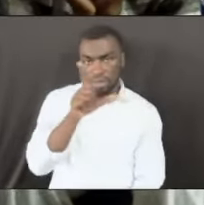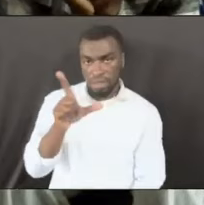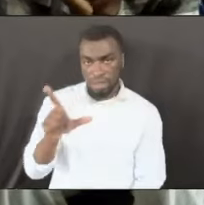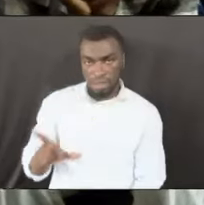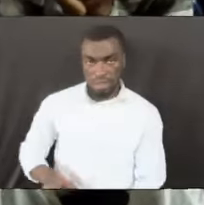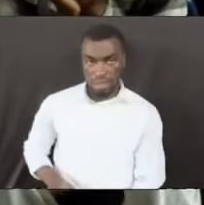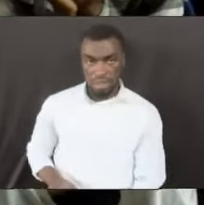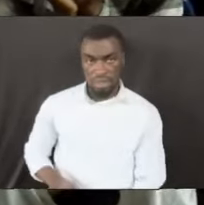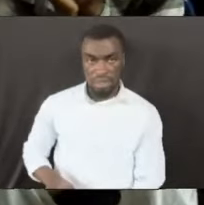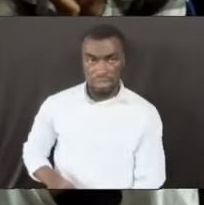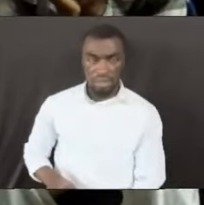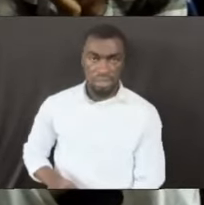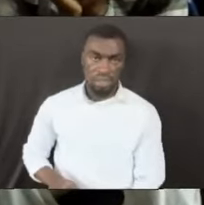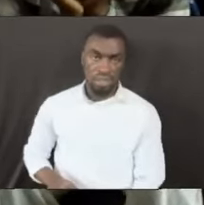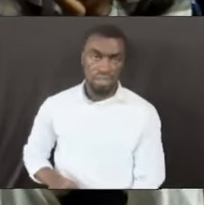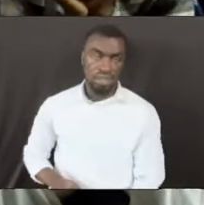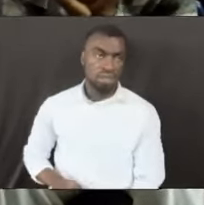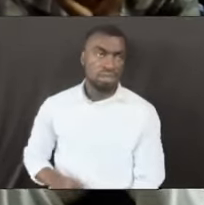Bwana,